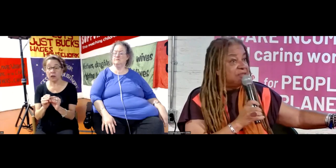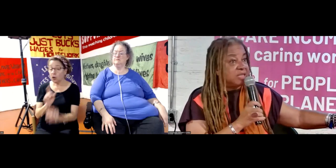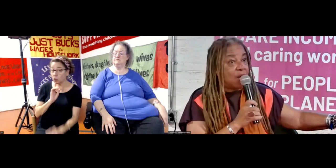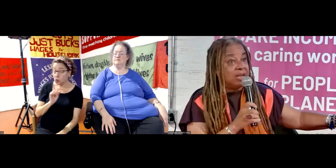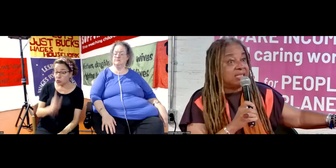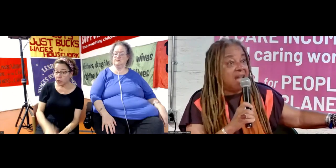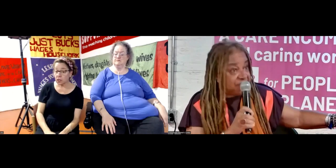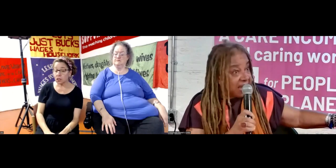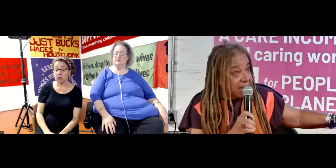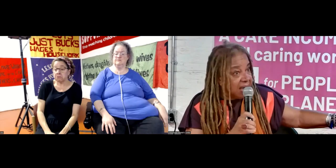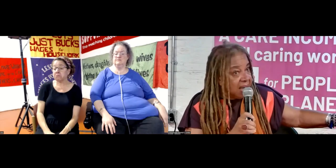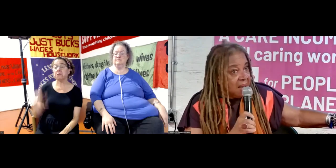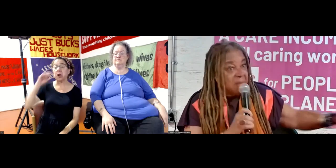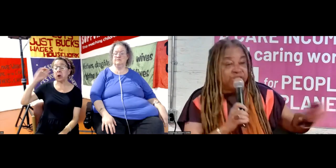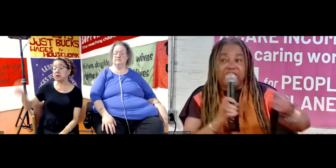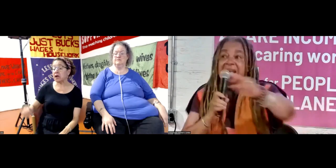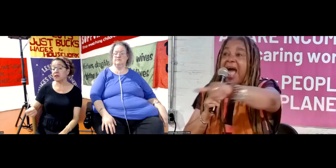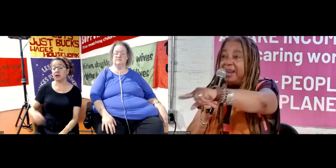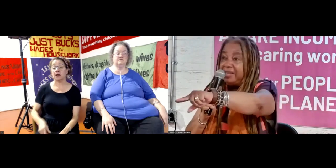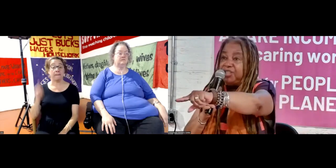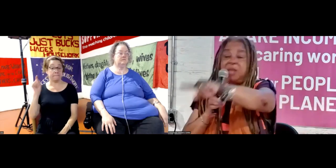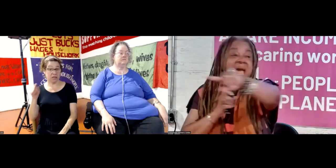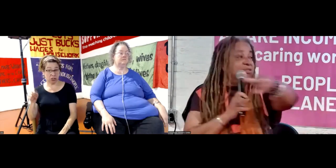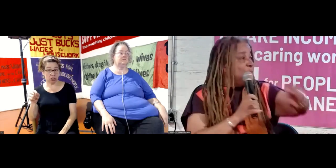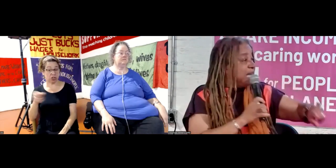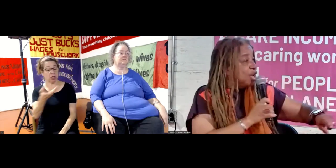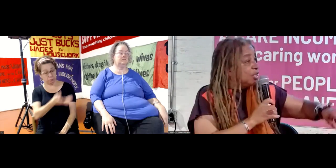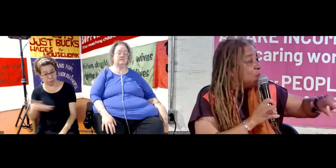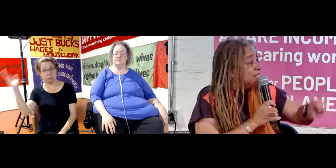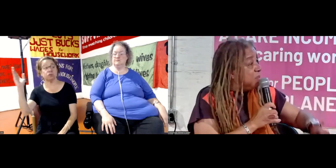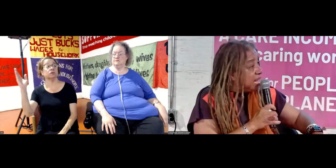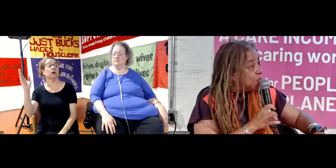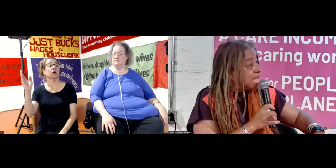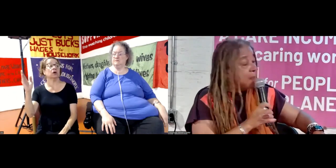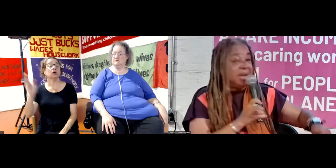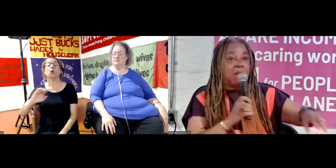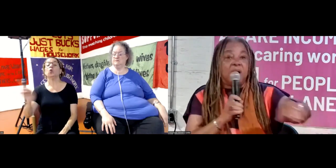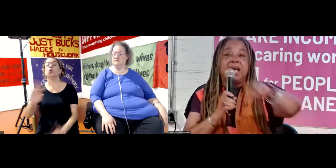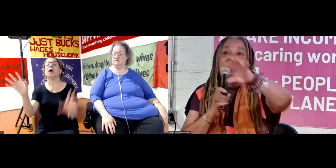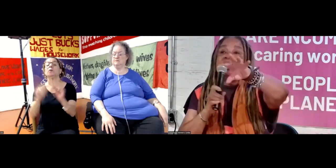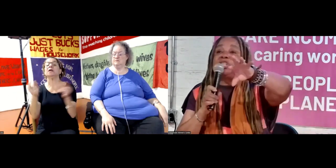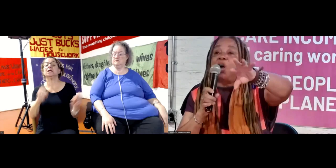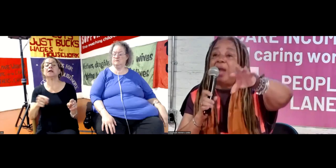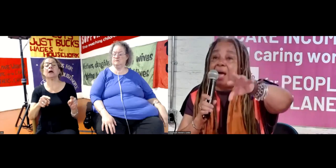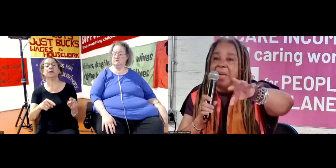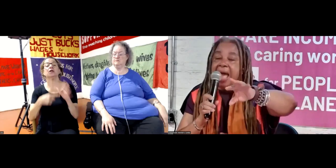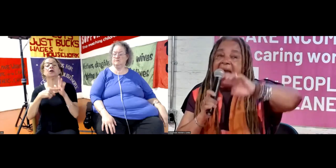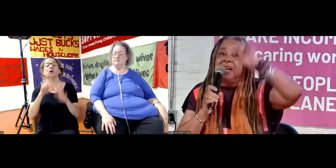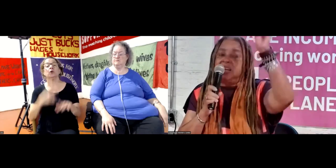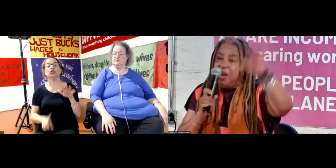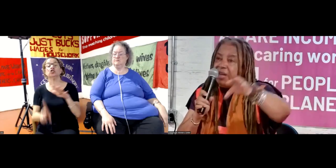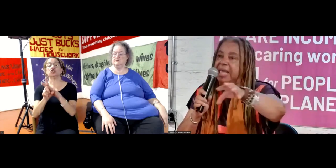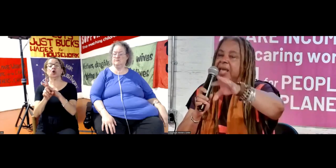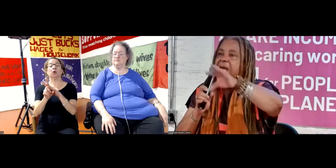ain't none of us told us nothing. But she got us, she made the way, told us when the meeting was happening and whatnot, and we showed up.